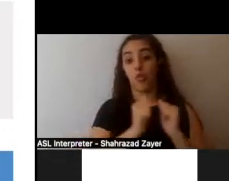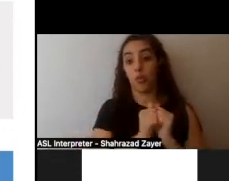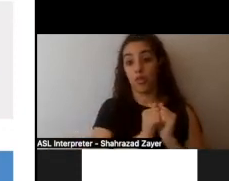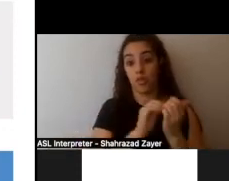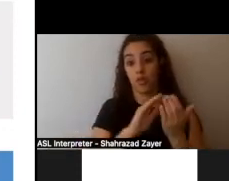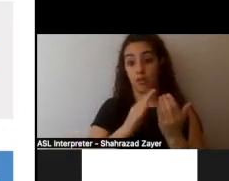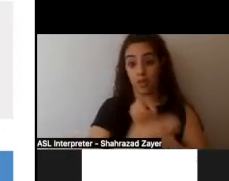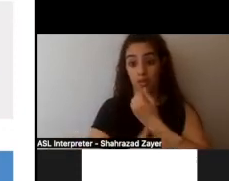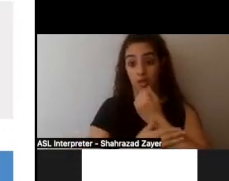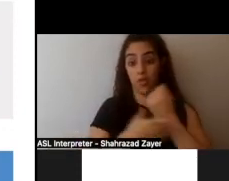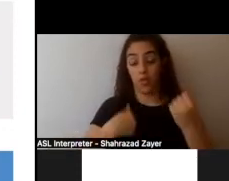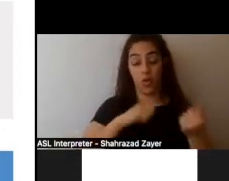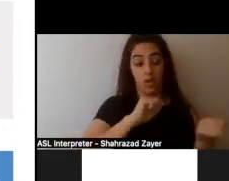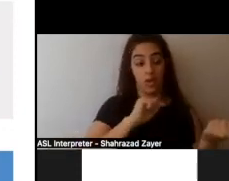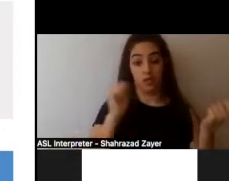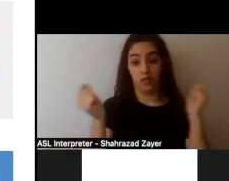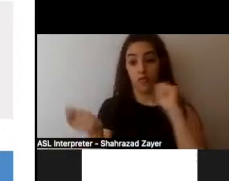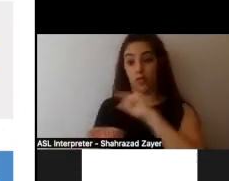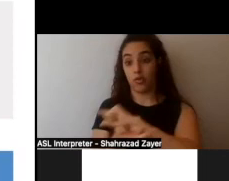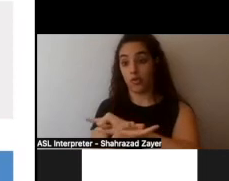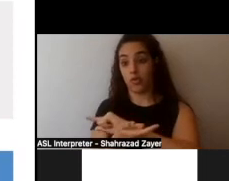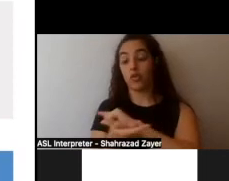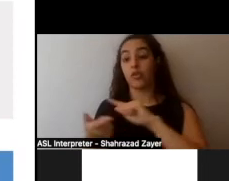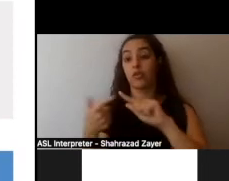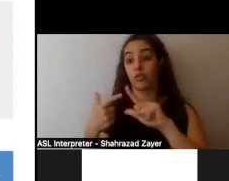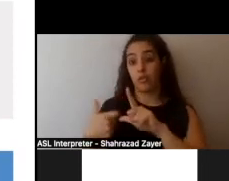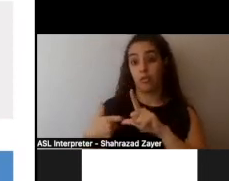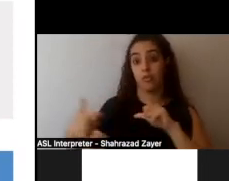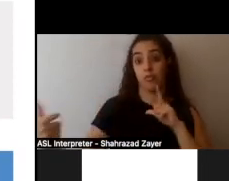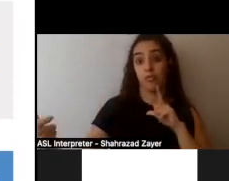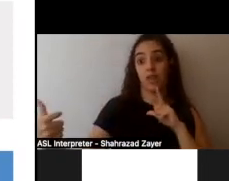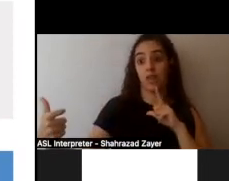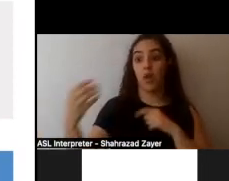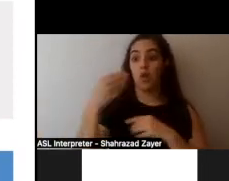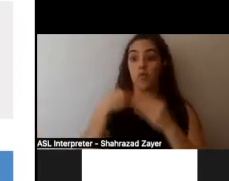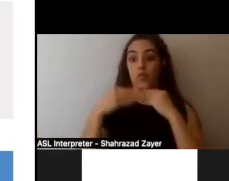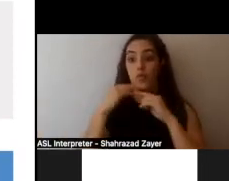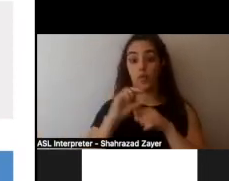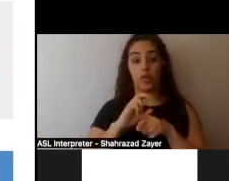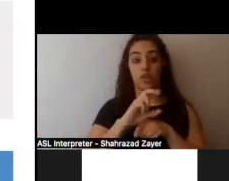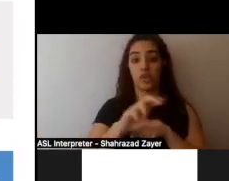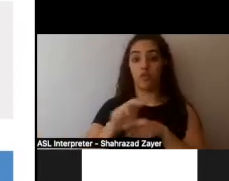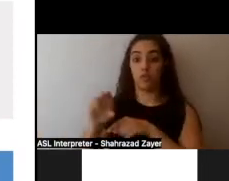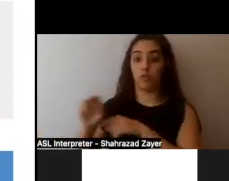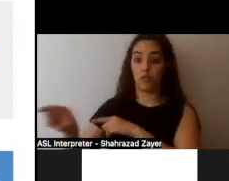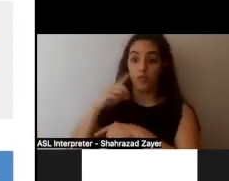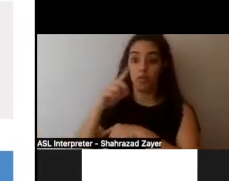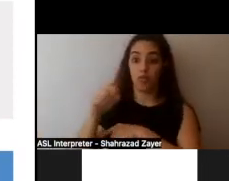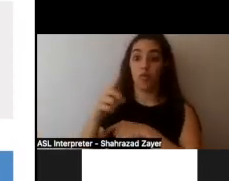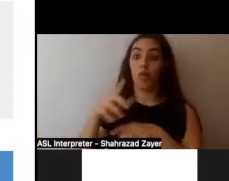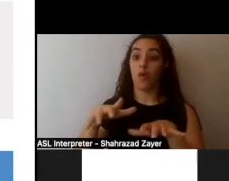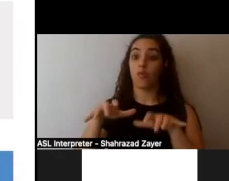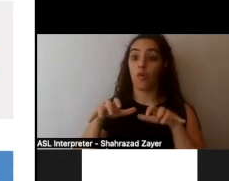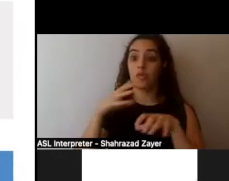to large scale, really, food distributions of frozen meals. And that